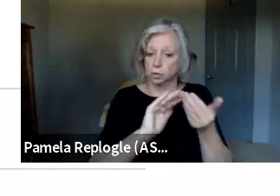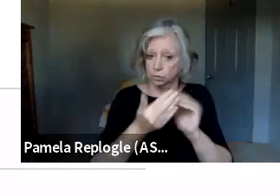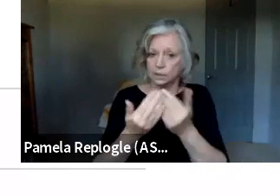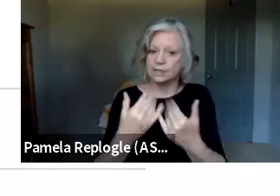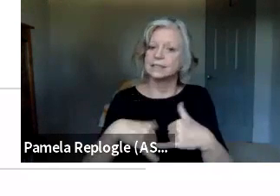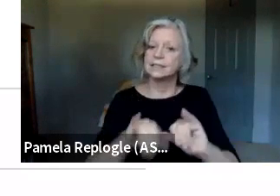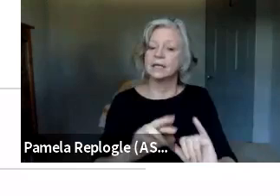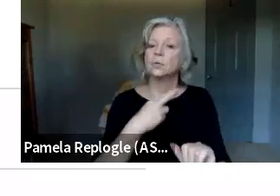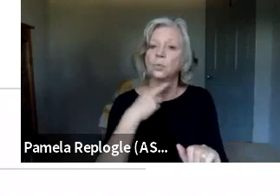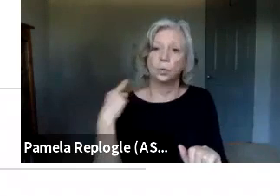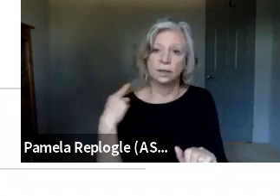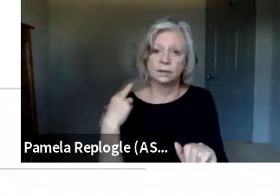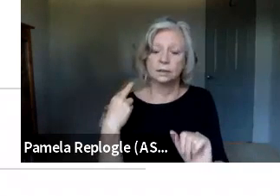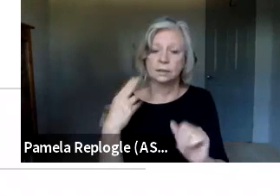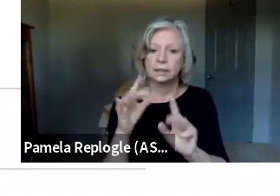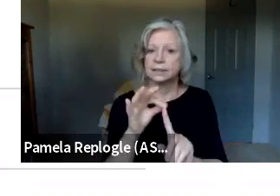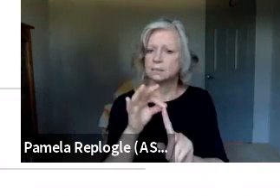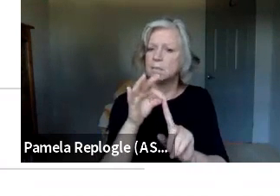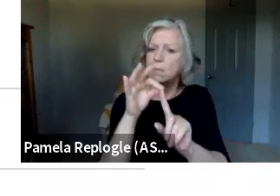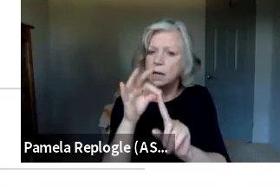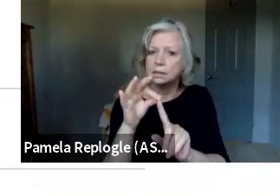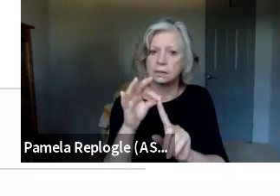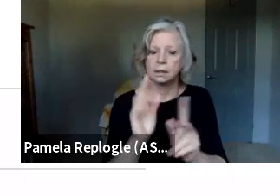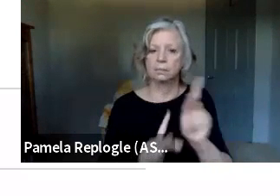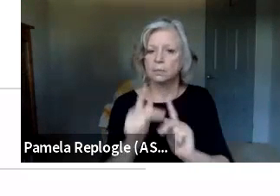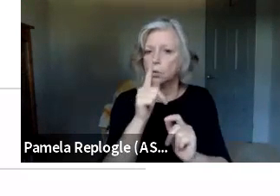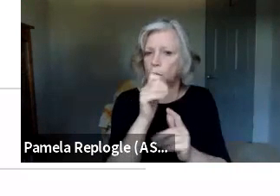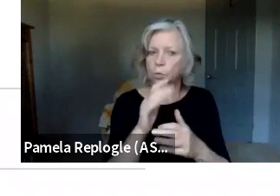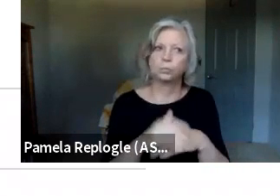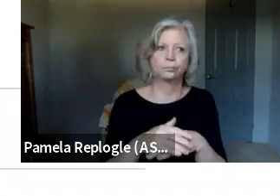risk, particularly those where people have to work out